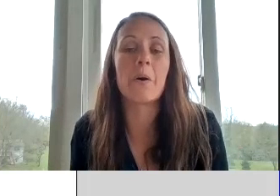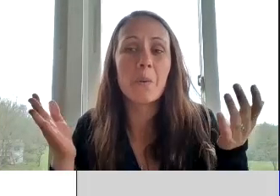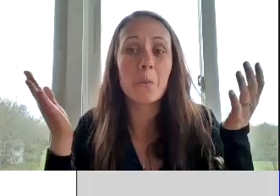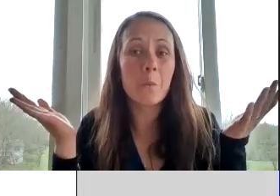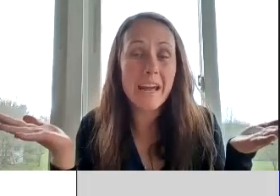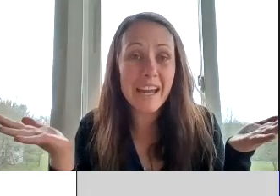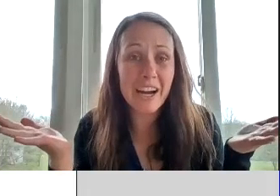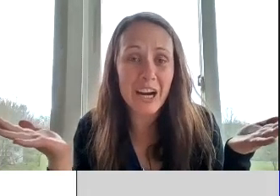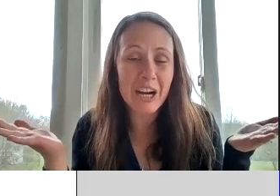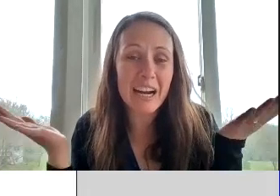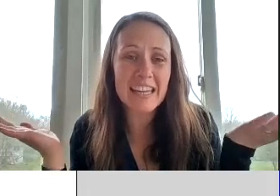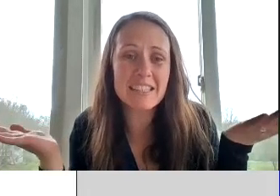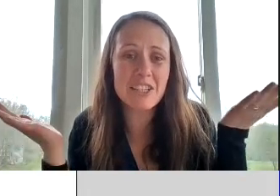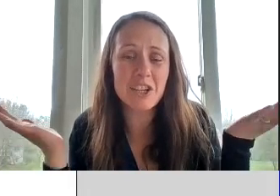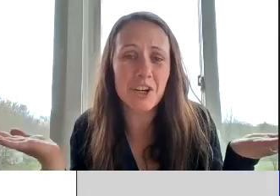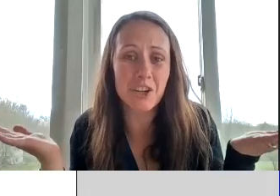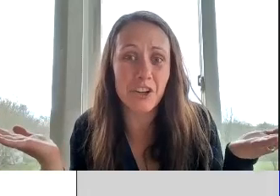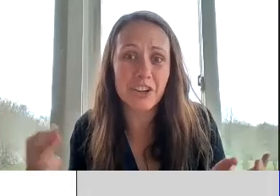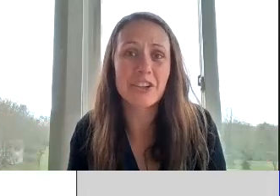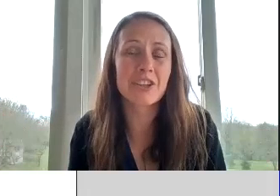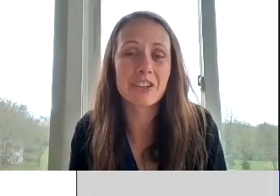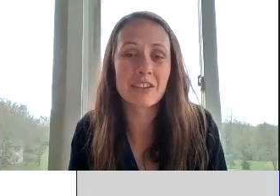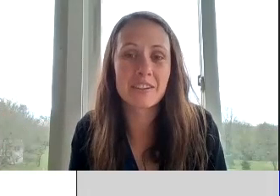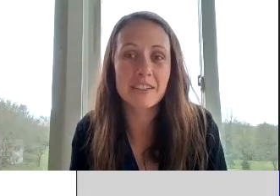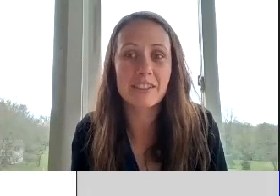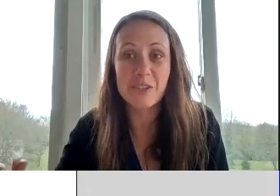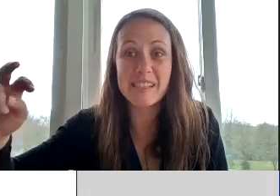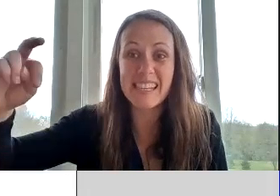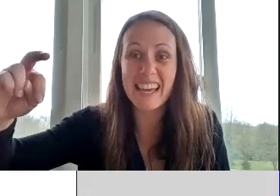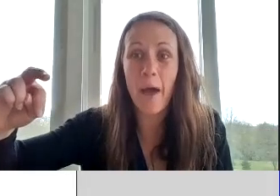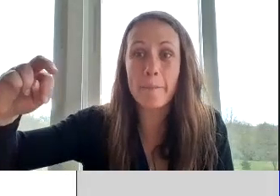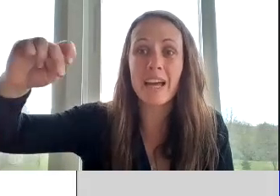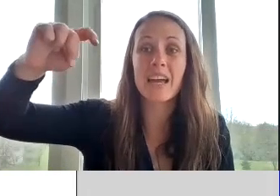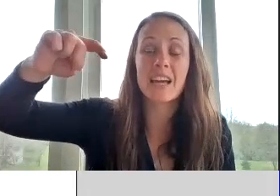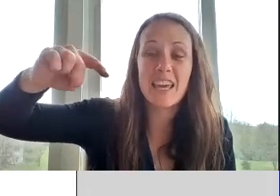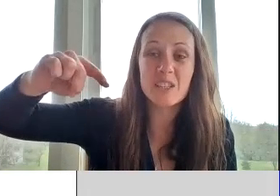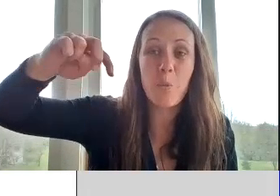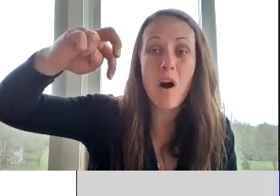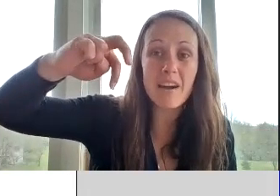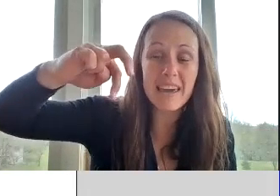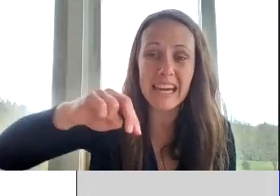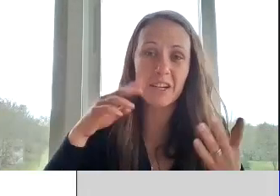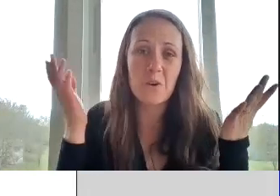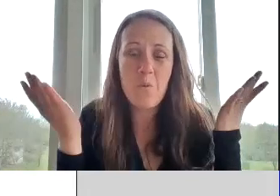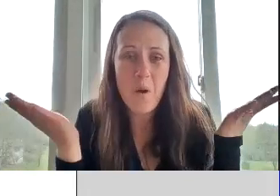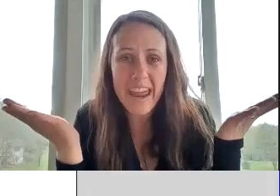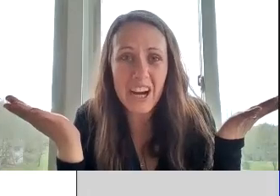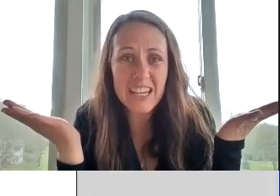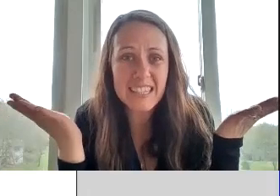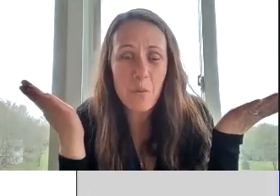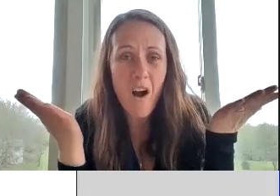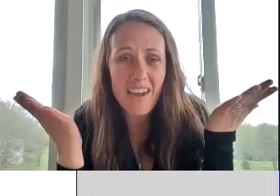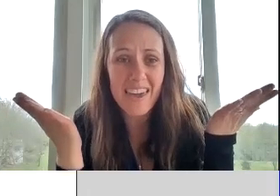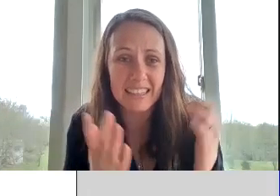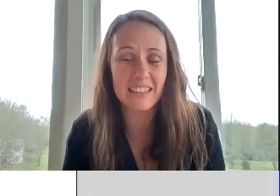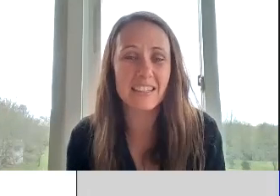Uh-oh, where is the turtle? Do you see him? He's walking. Where is